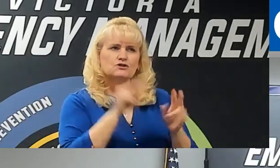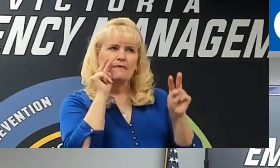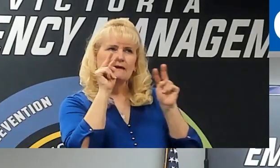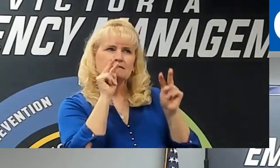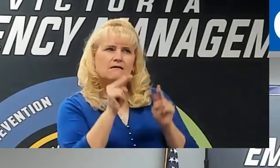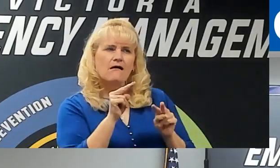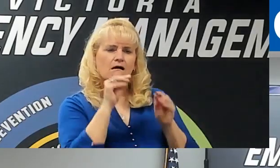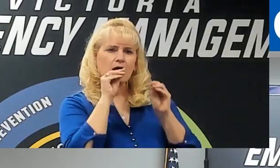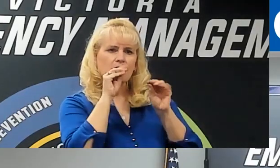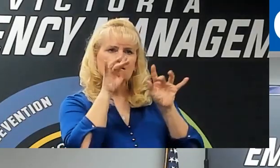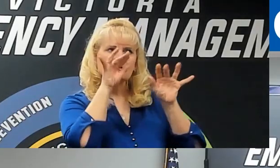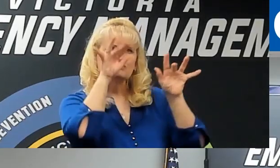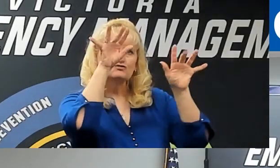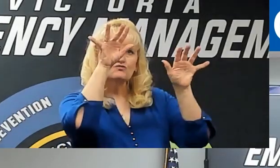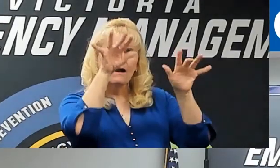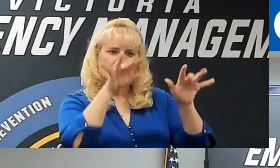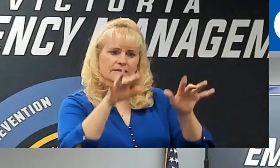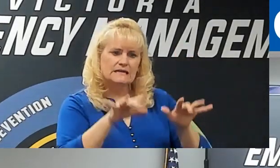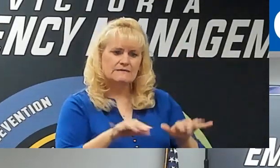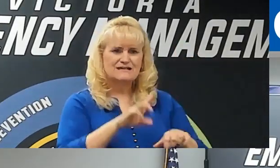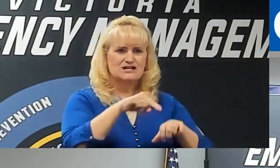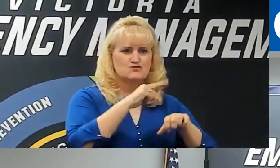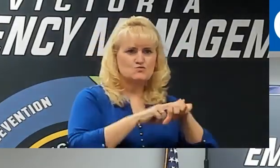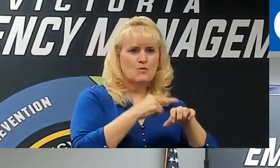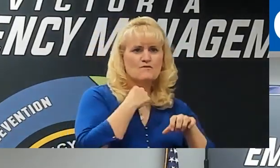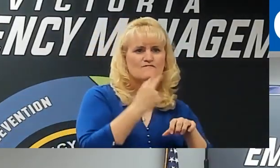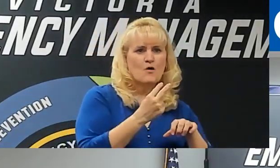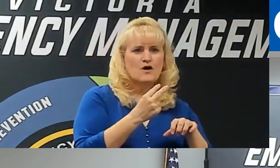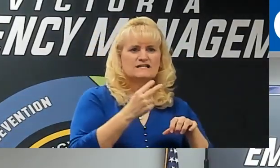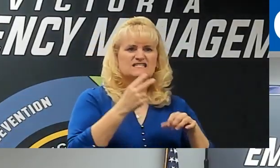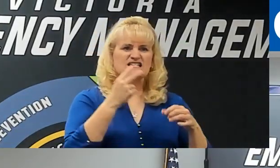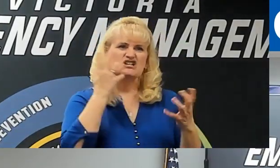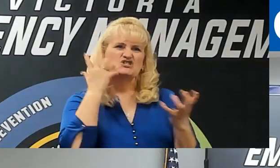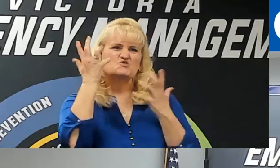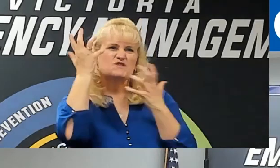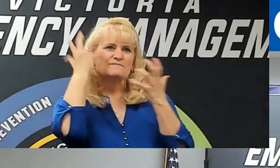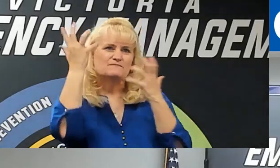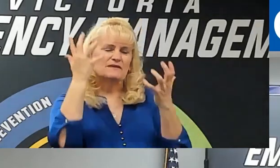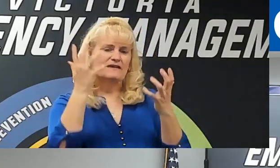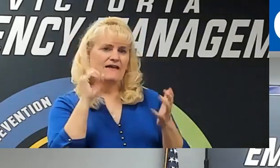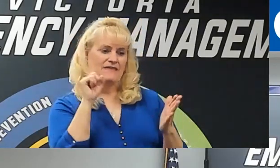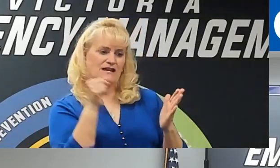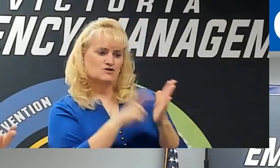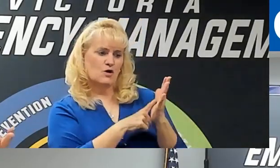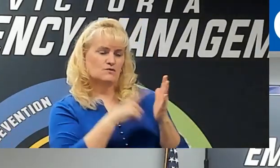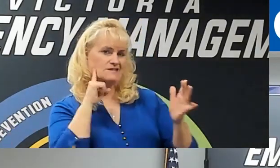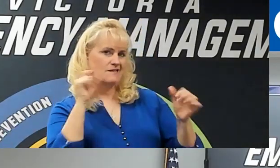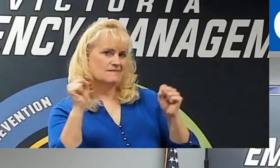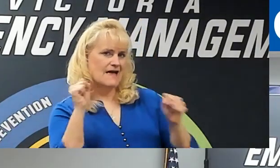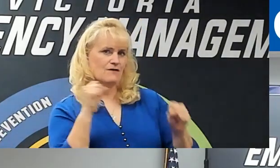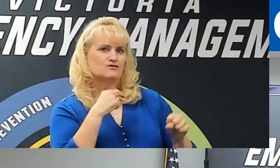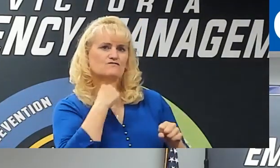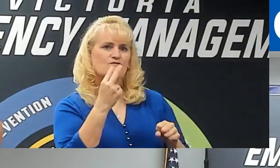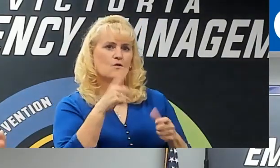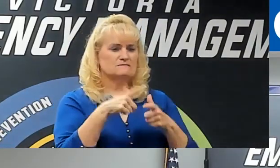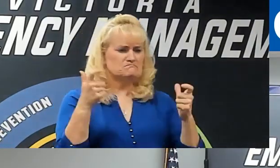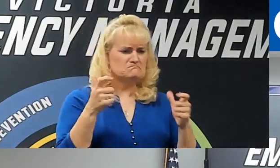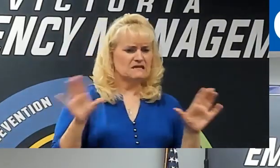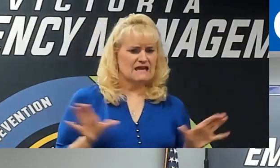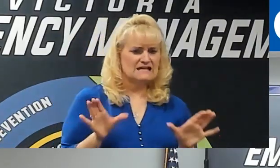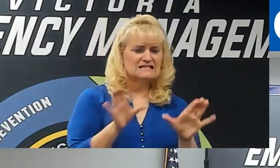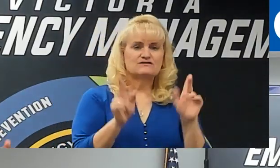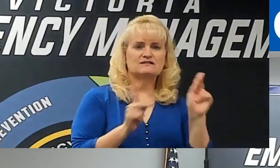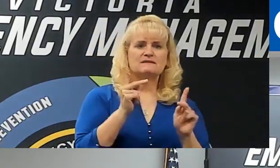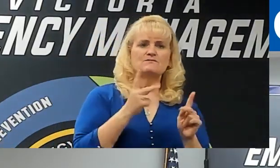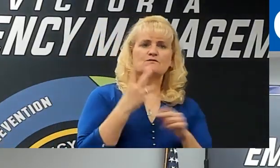a normal tone of voice, a screaming voice, and singing and stuff like this. And they found that the louder the voice and the more, but big activities, people are outside screaming